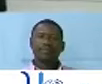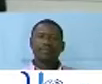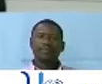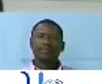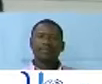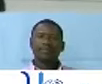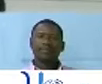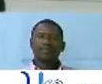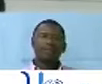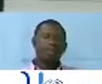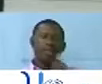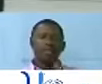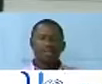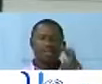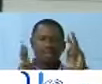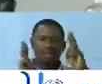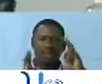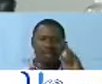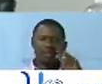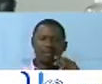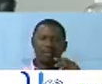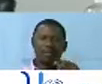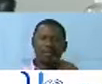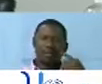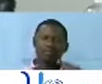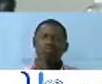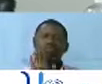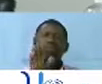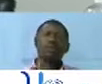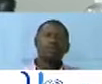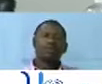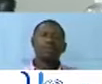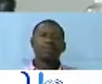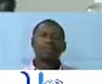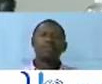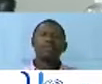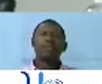then he presented himself as the savior.